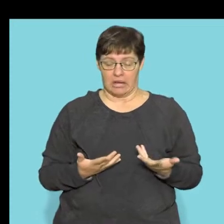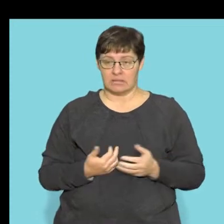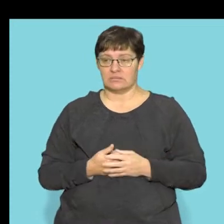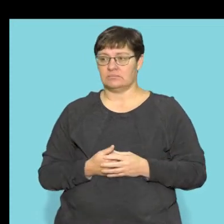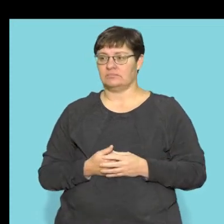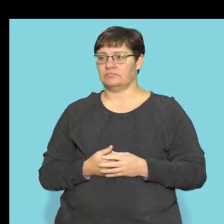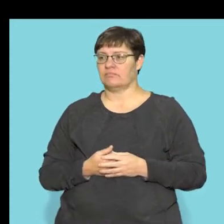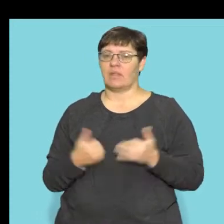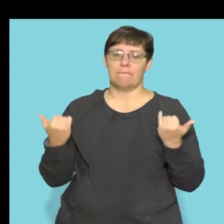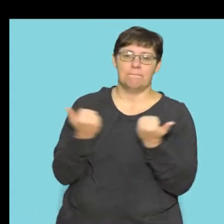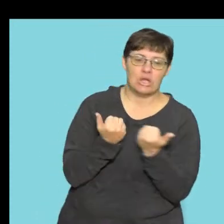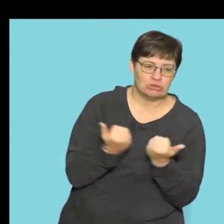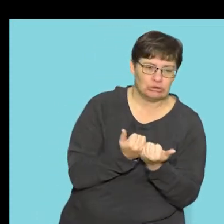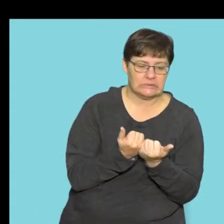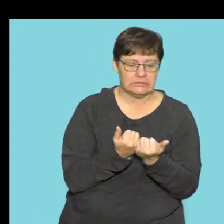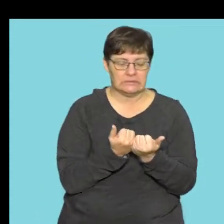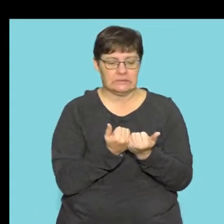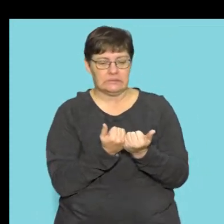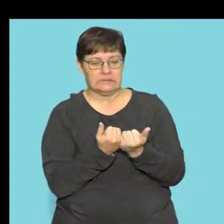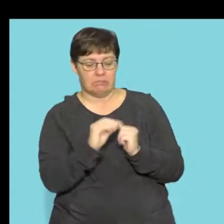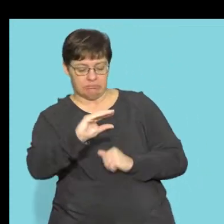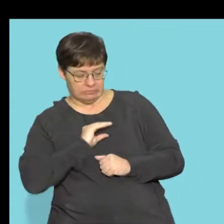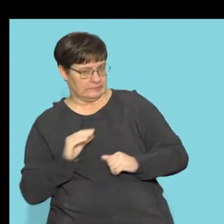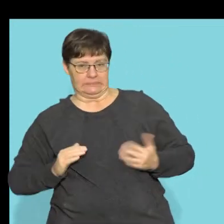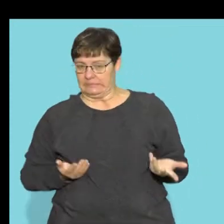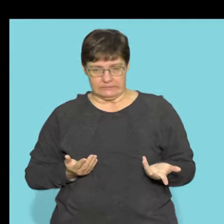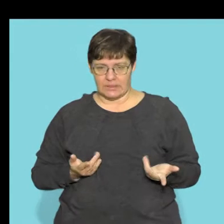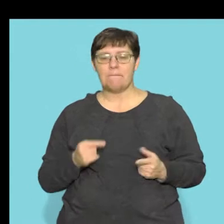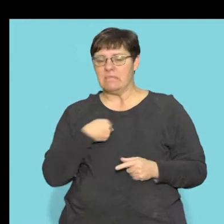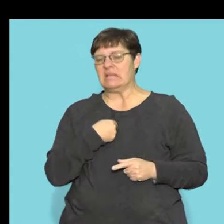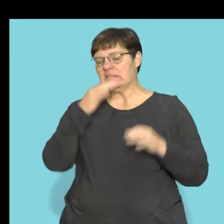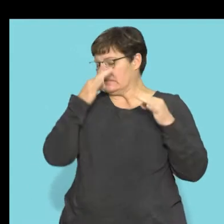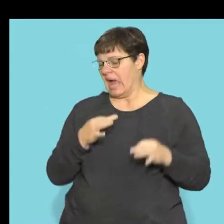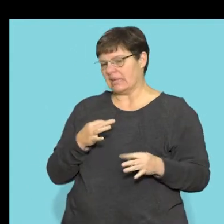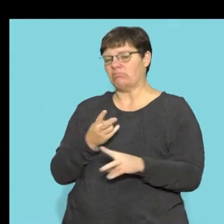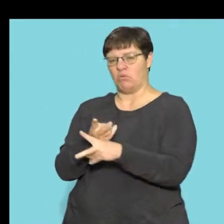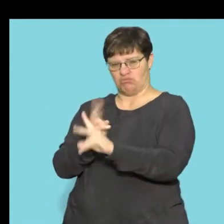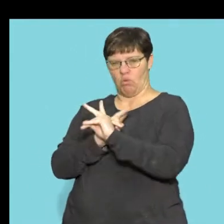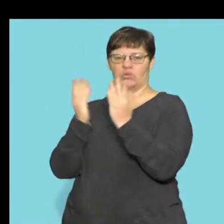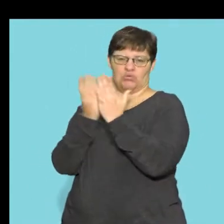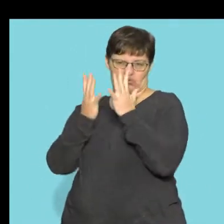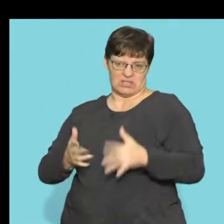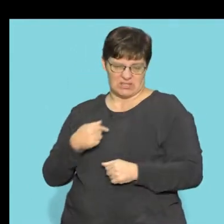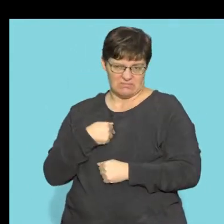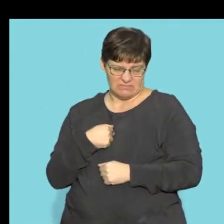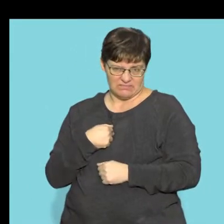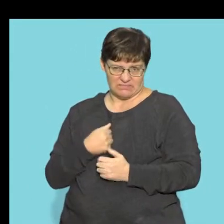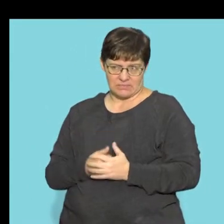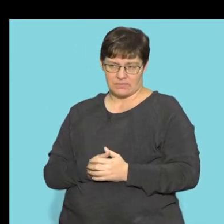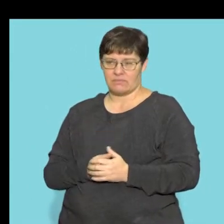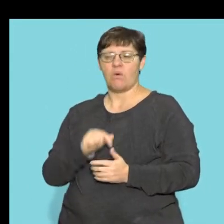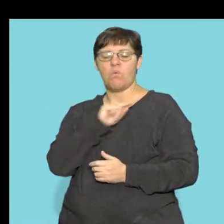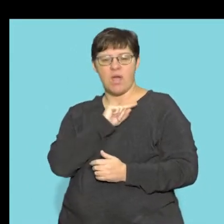the bursary for you to study and all of that. And then you decide to take a student loan, because we do that depending on what